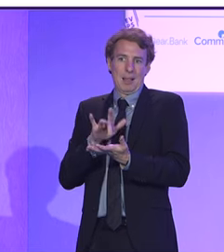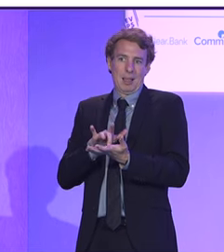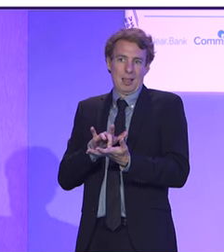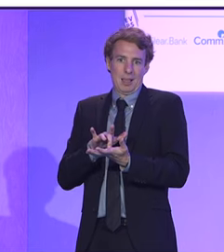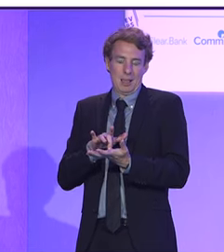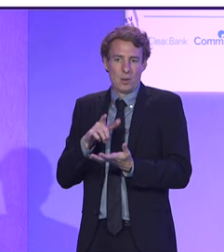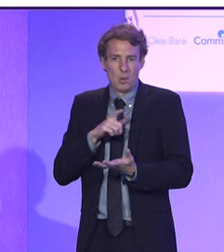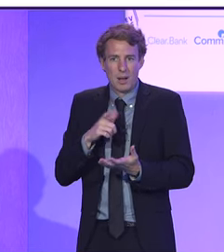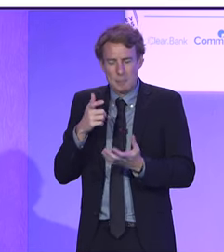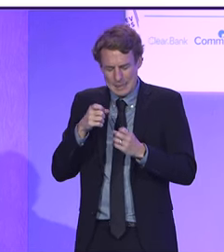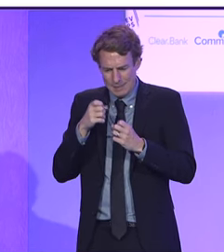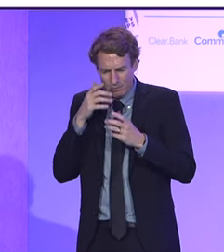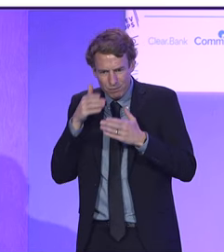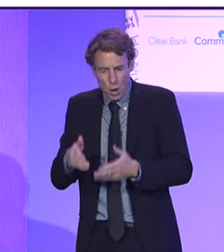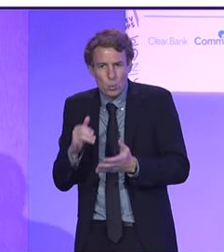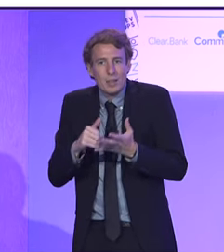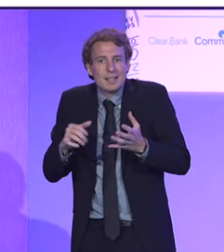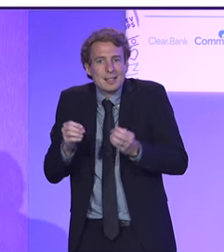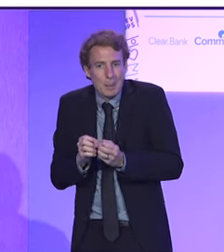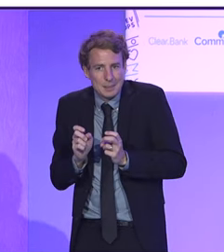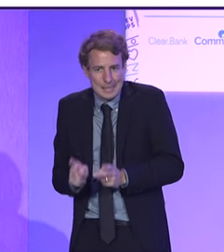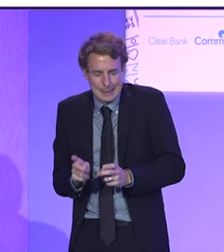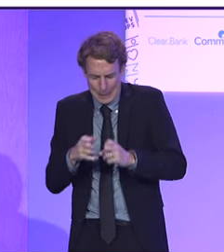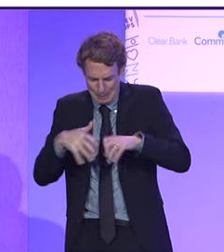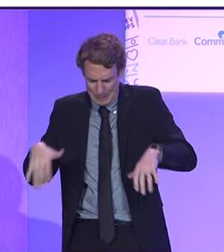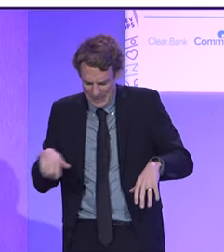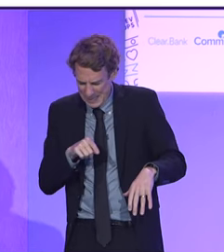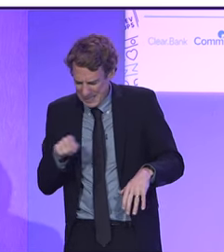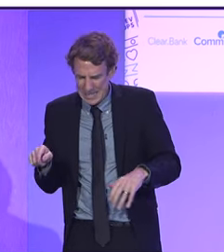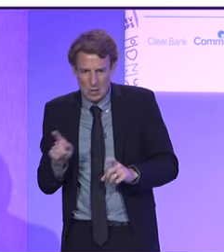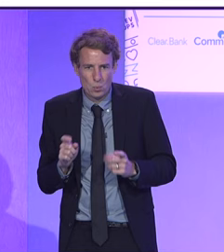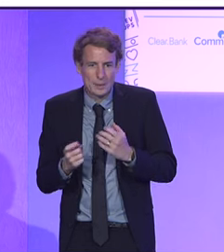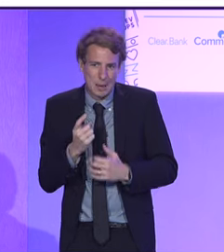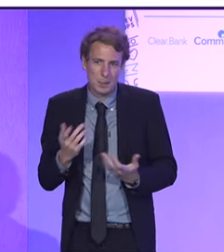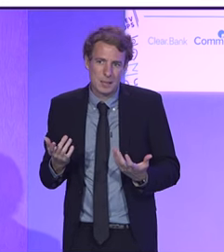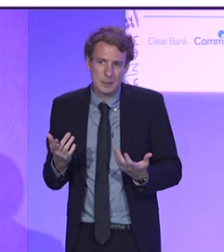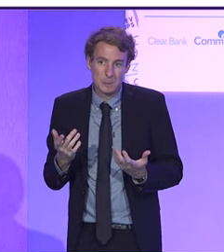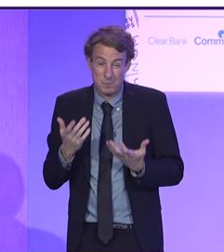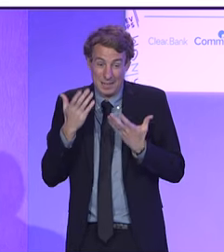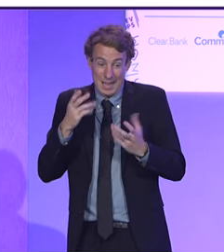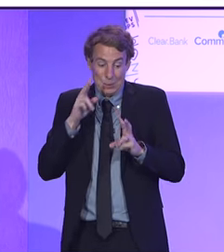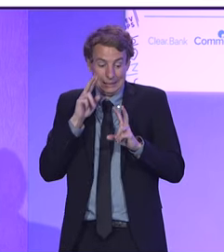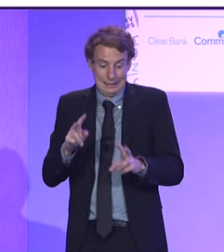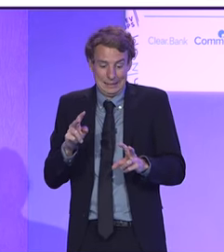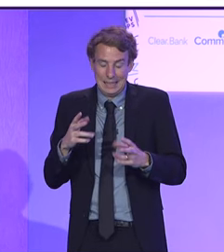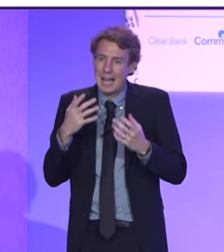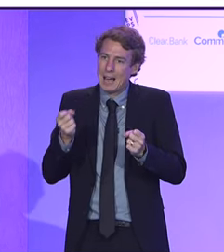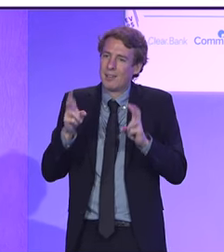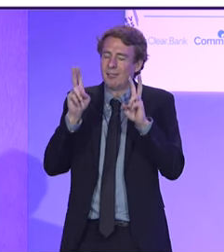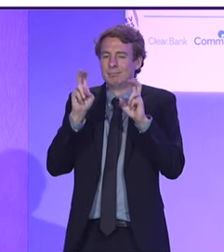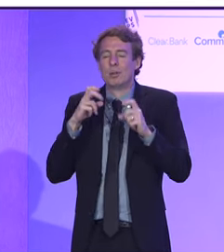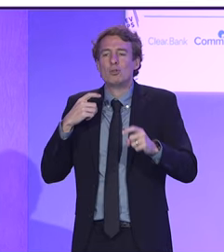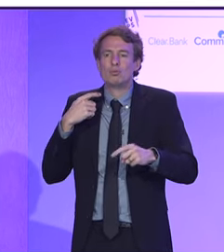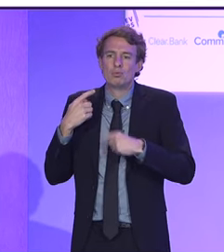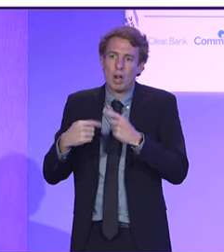different subsystem of this entire system to figure out what's going on here. So now I can see there's a runaway effect happening.